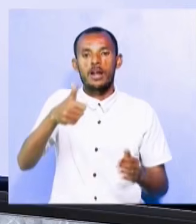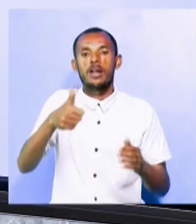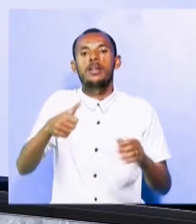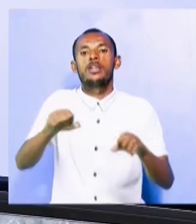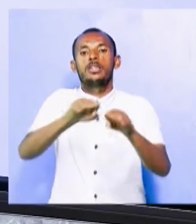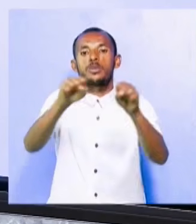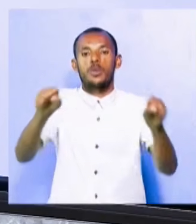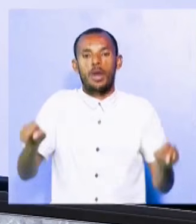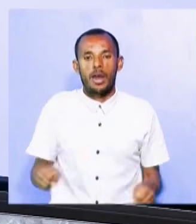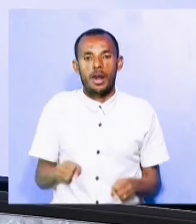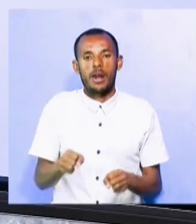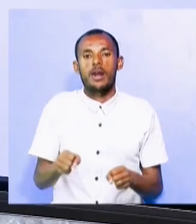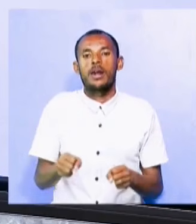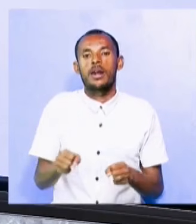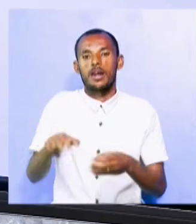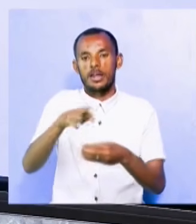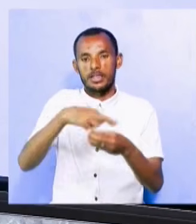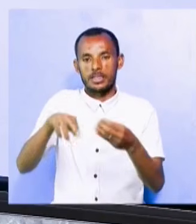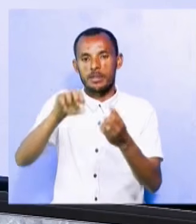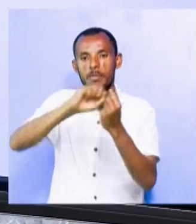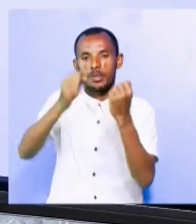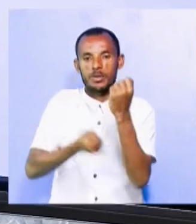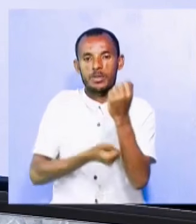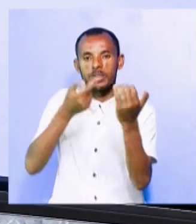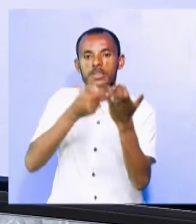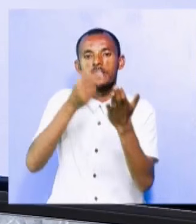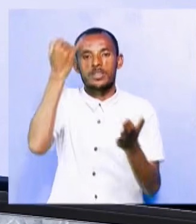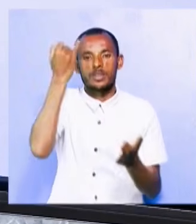region. So based on this notation,